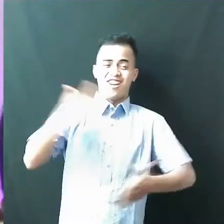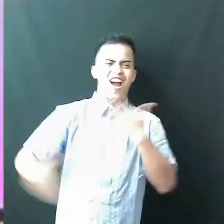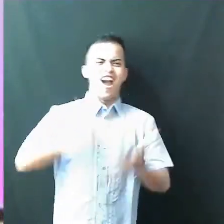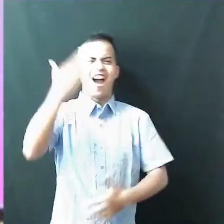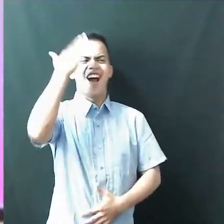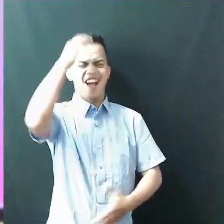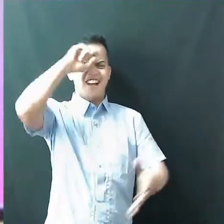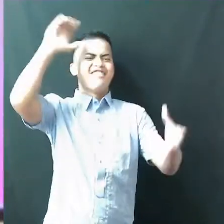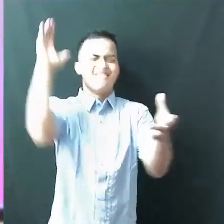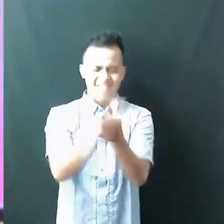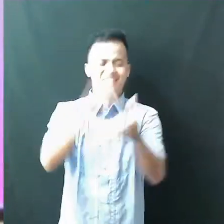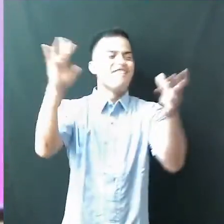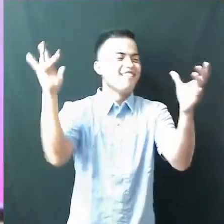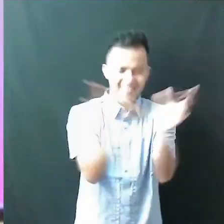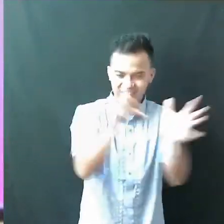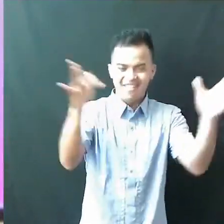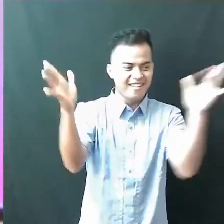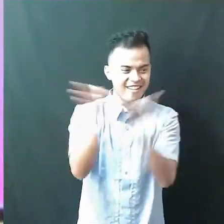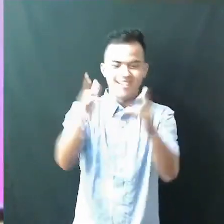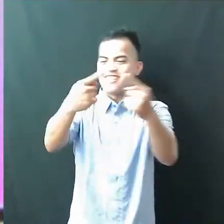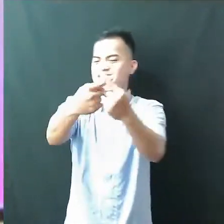who Jesus